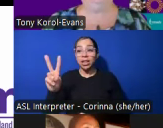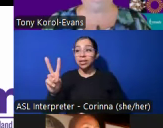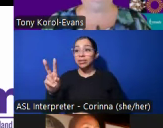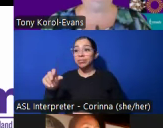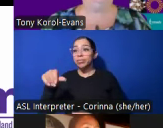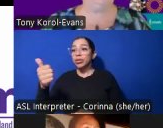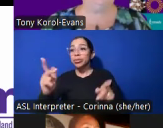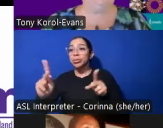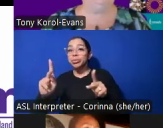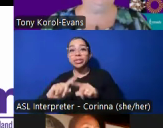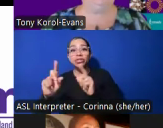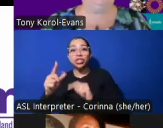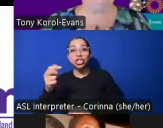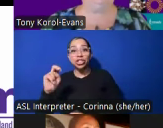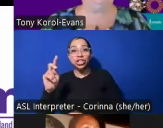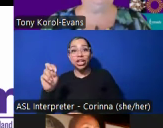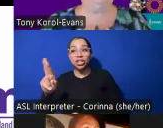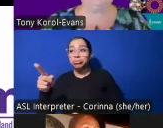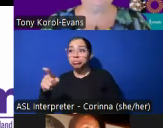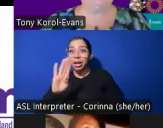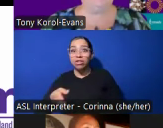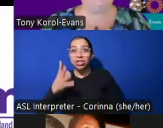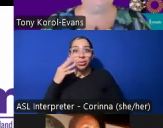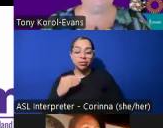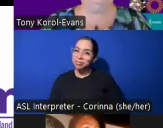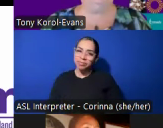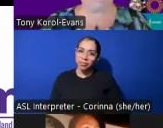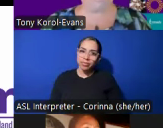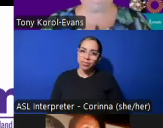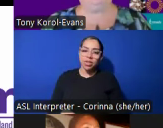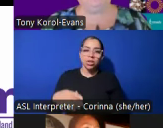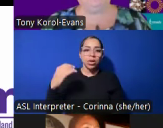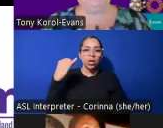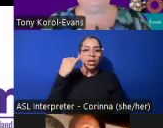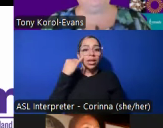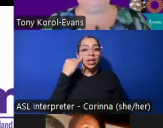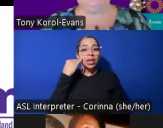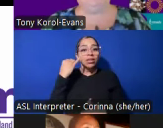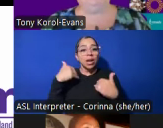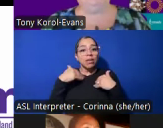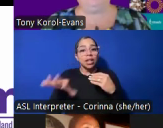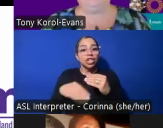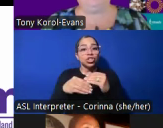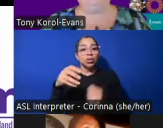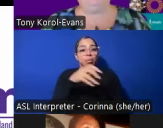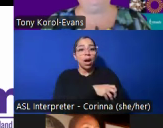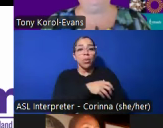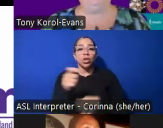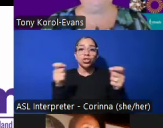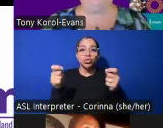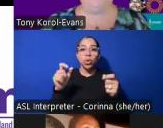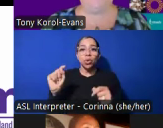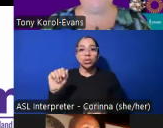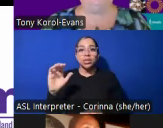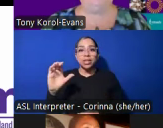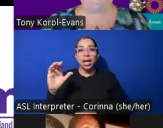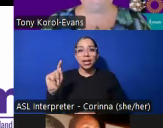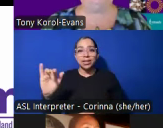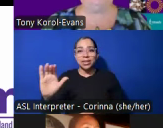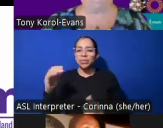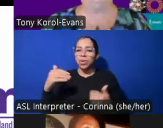do additional power and control tactics. We do matrices that are more inclusive